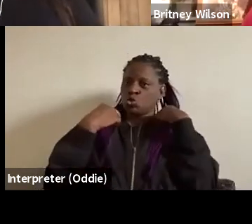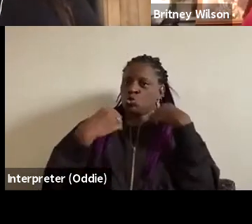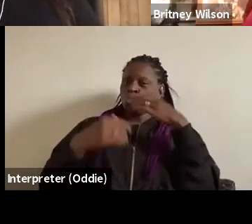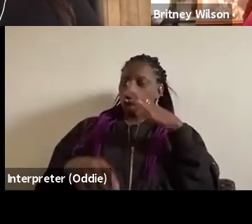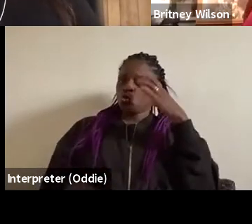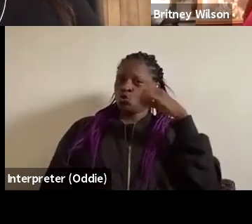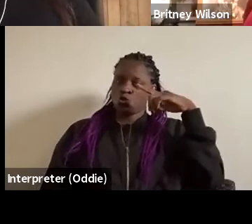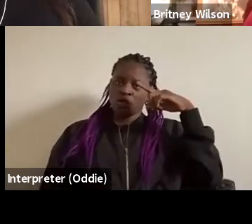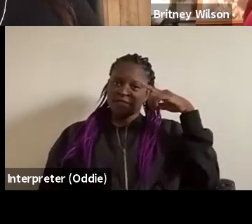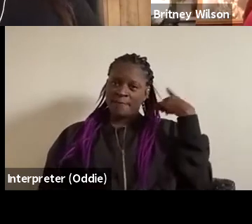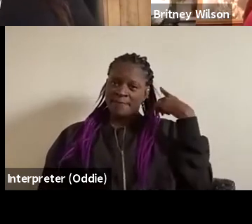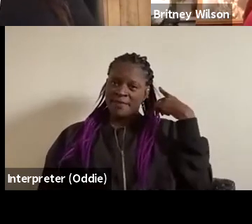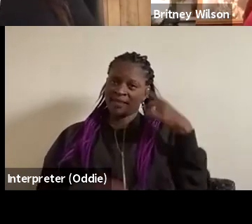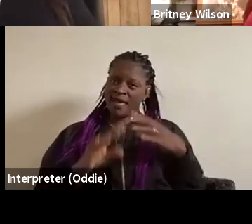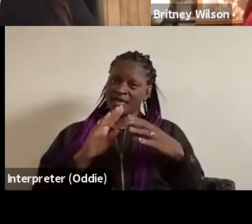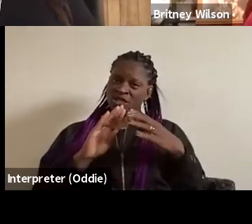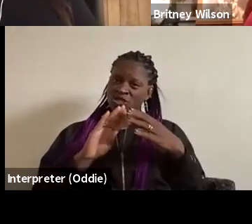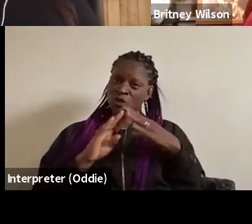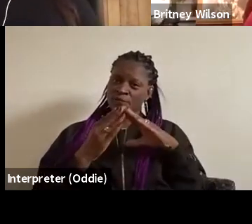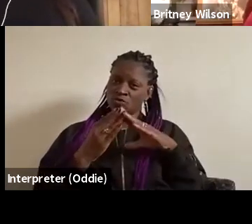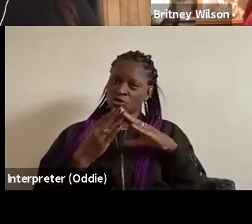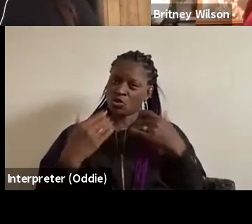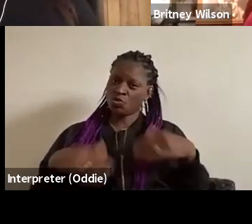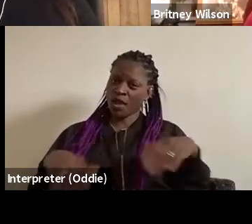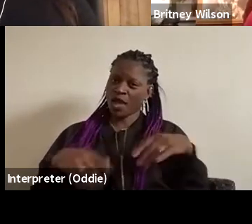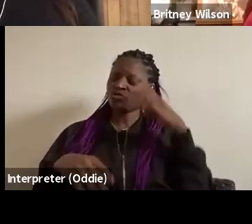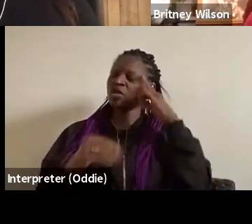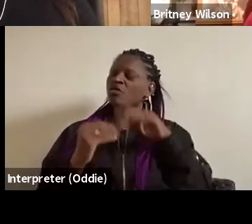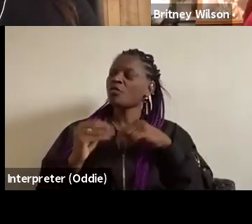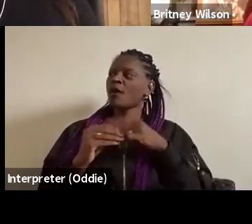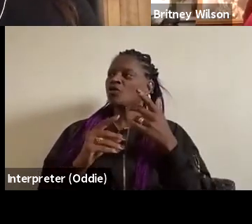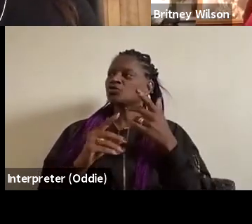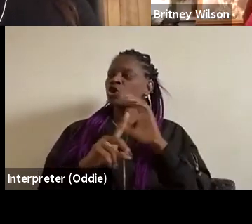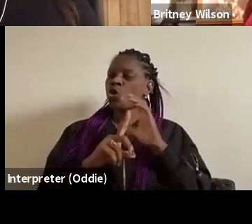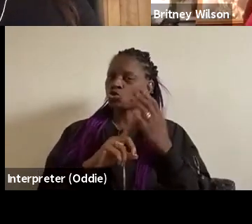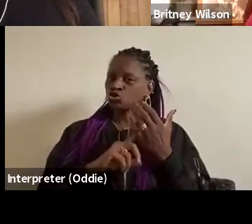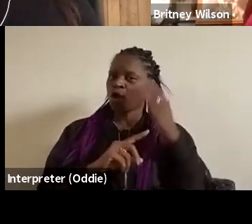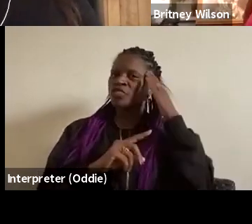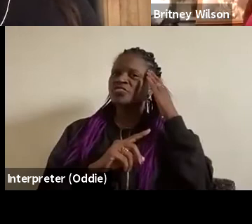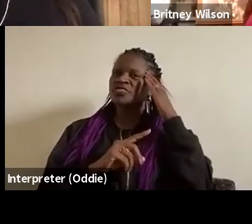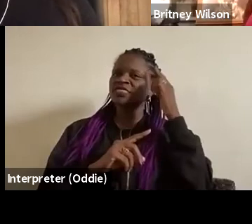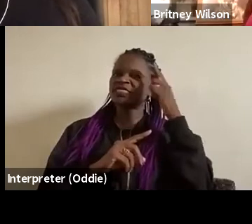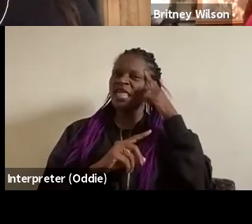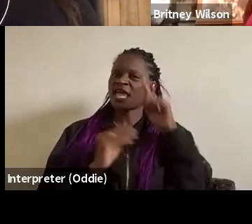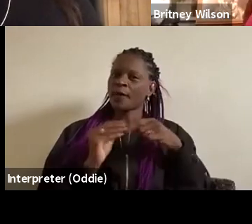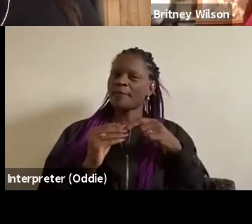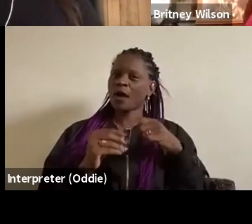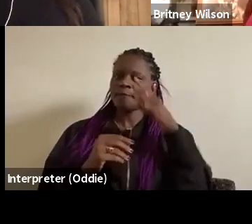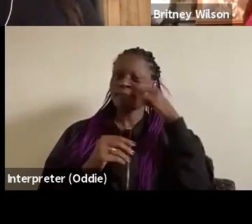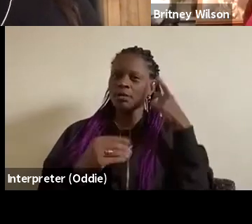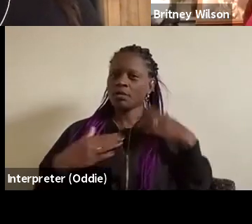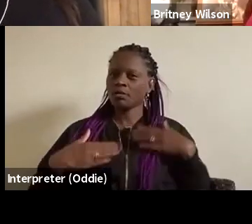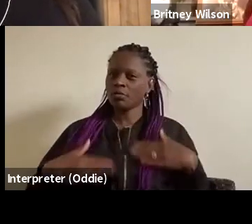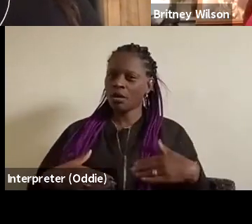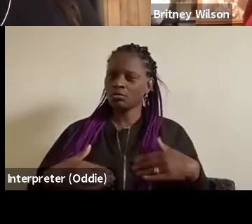resistance, you know, we have to look at it at a cultural standpoint and historical. And think about how Black bodies in this country, we talk about America, has been